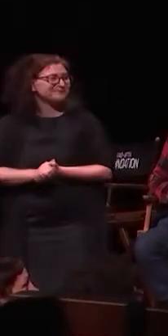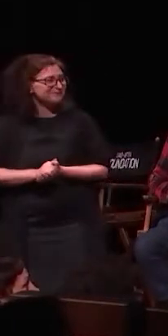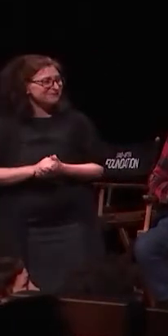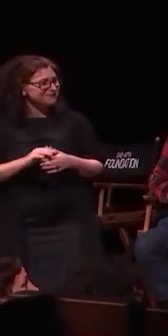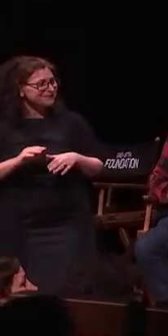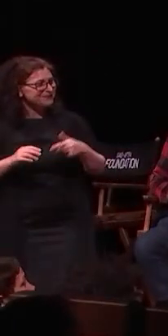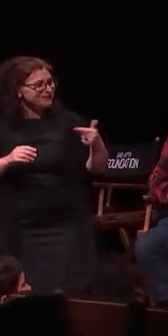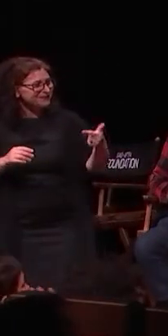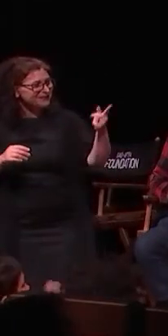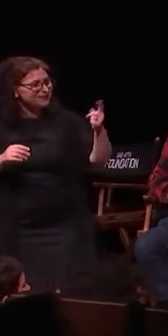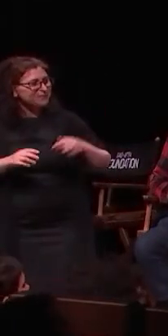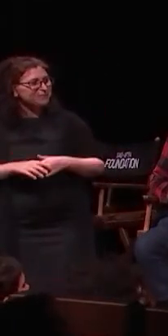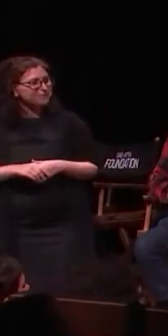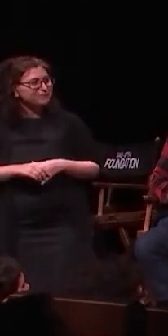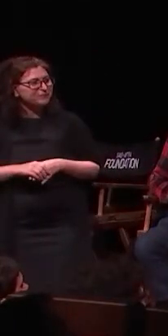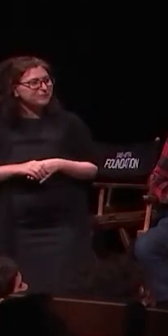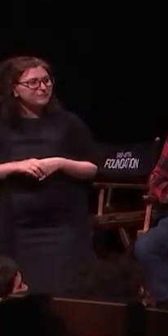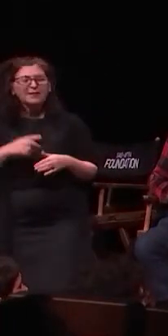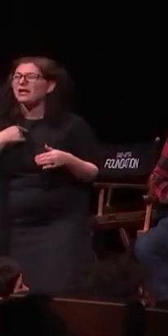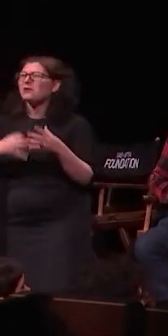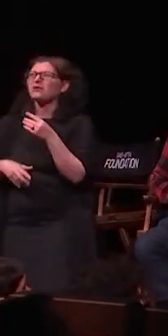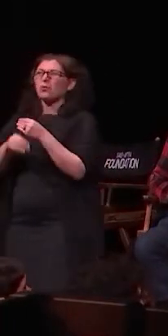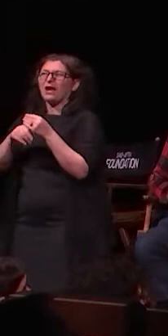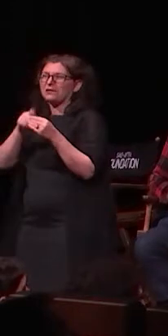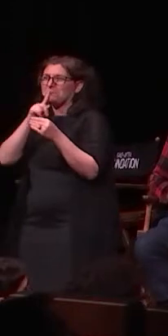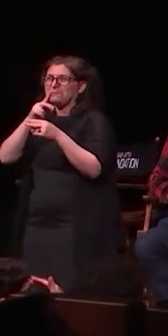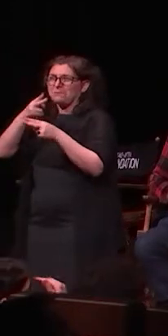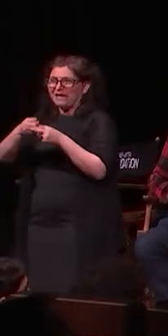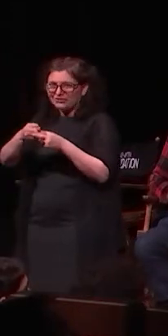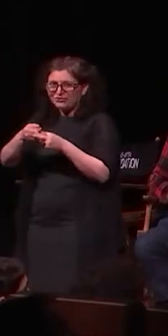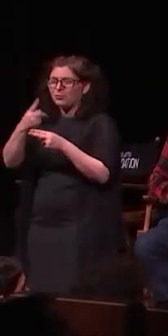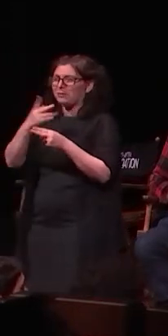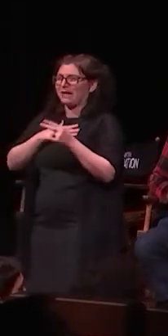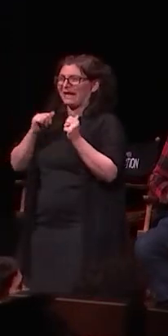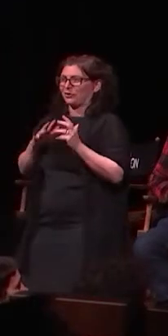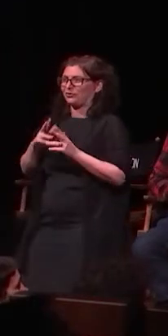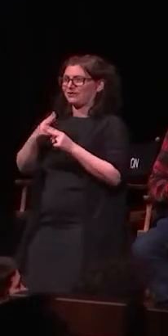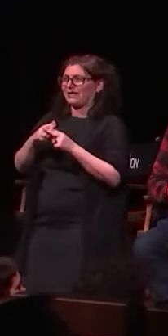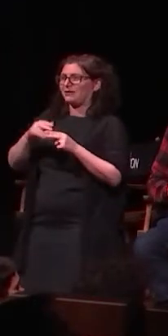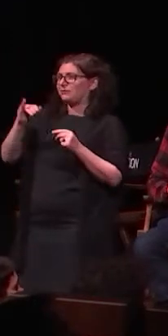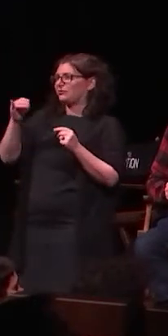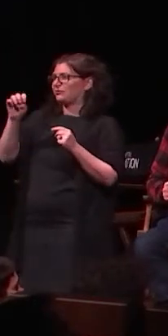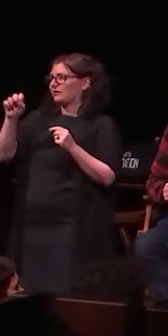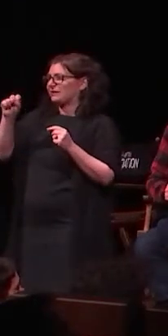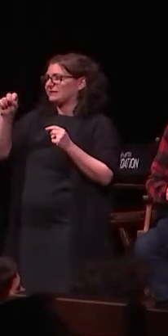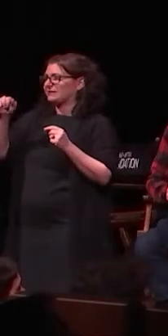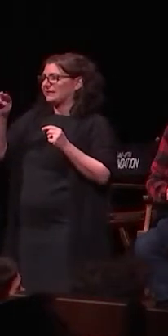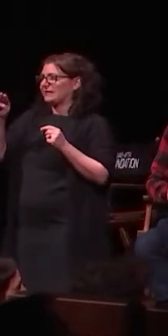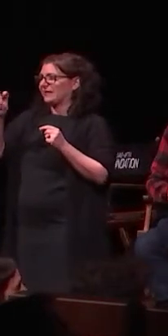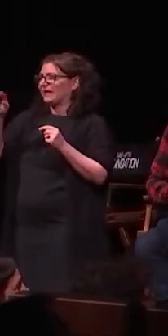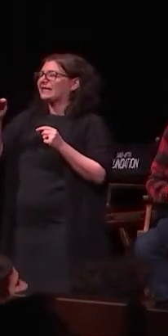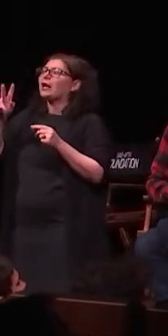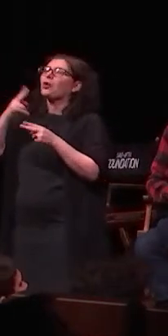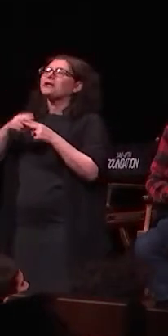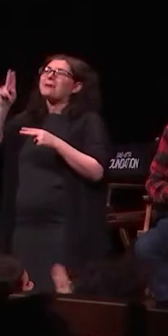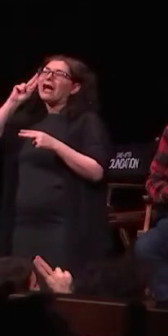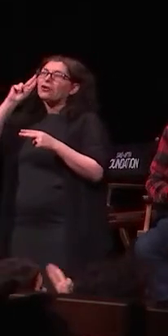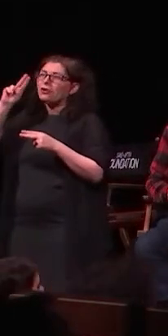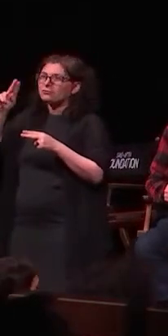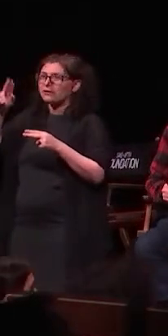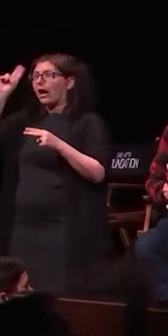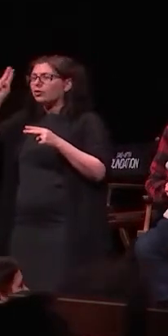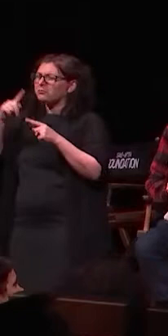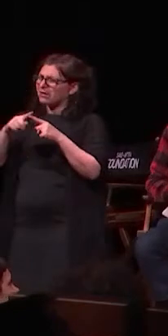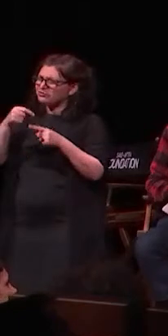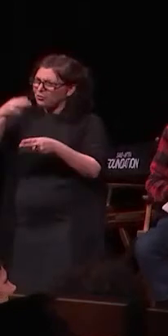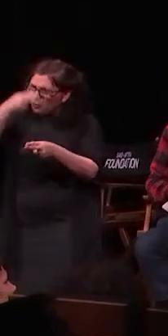Hi. I just want to add that I didn't mention one of my actor's names. His name is Jesse Means. I just called him Uncle, and I think I owe him the